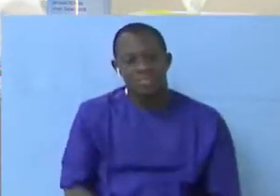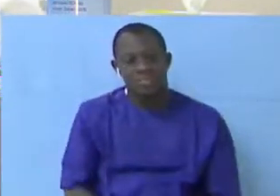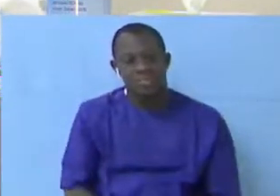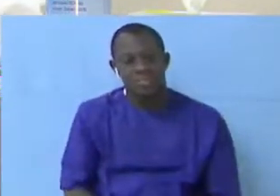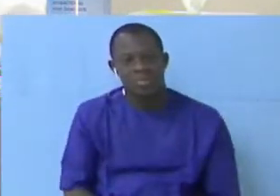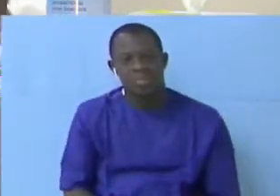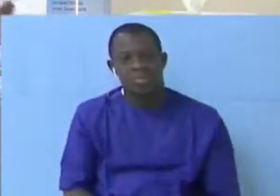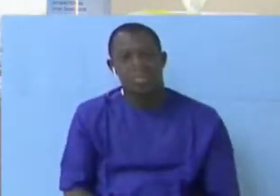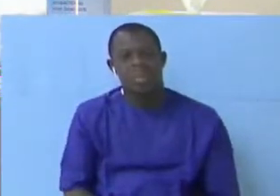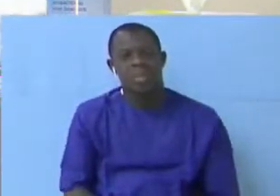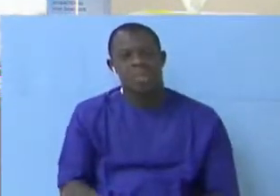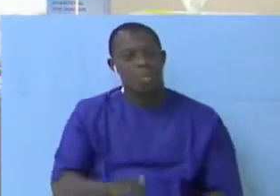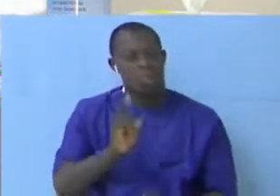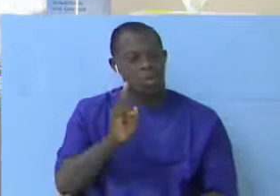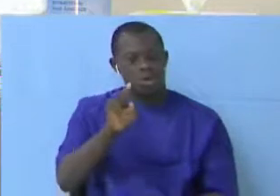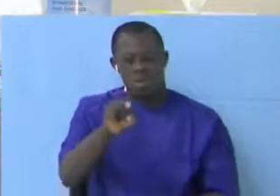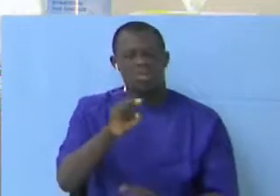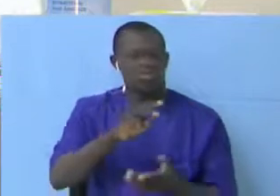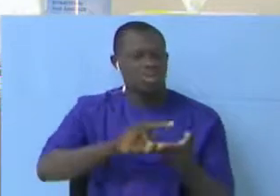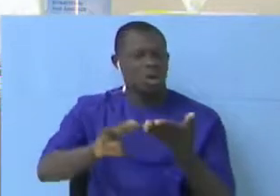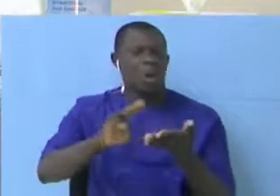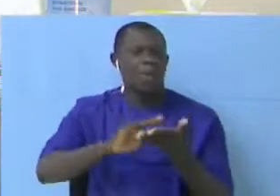But this was normal, wasn't it?